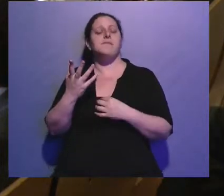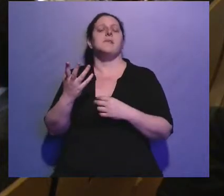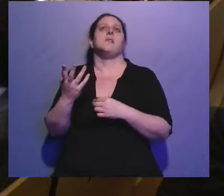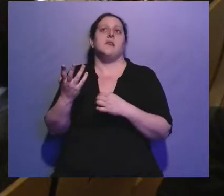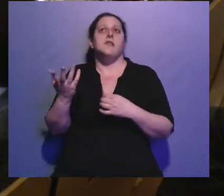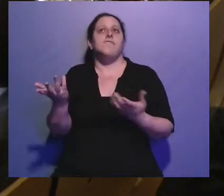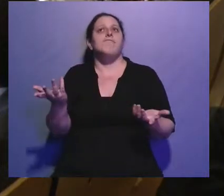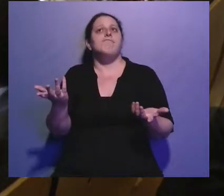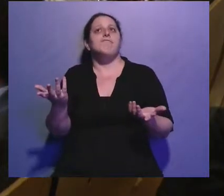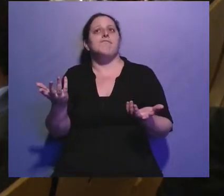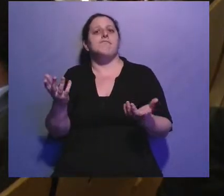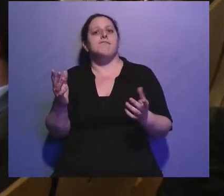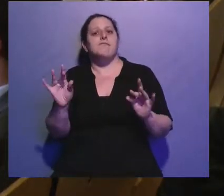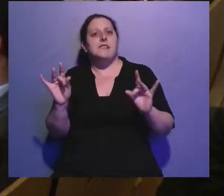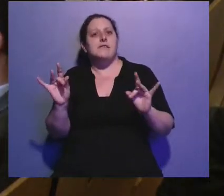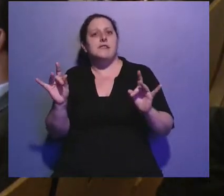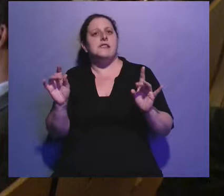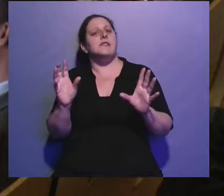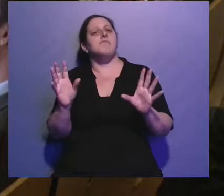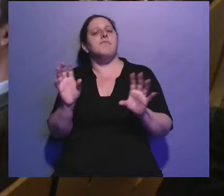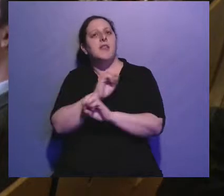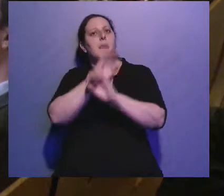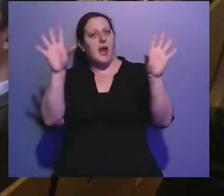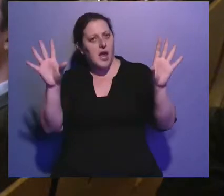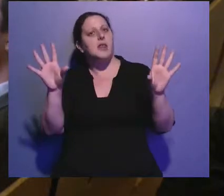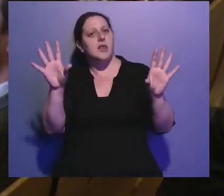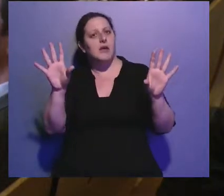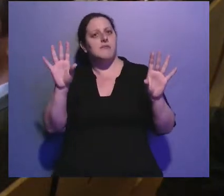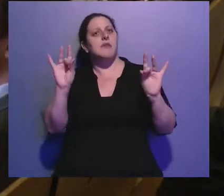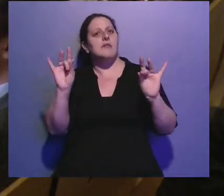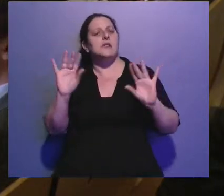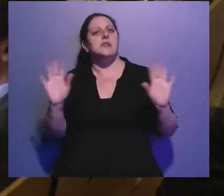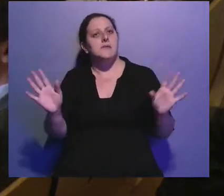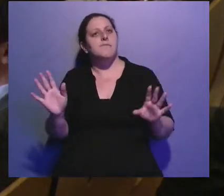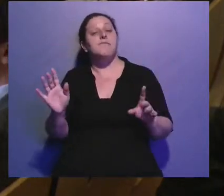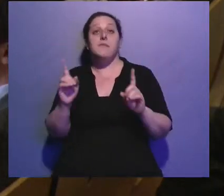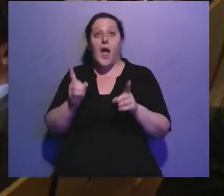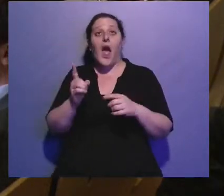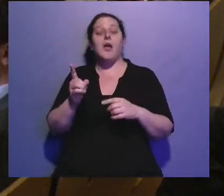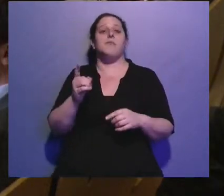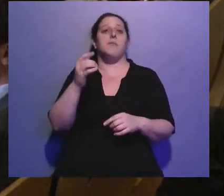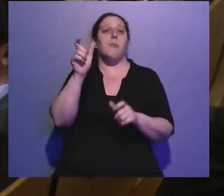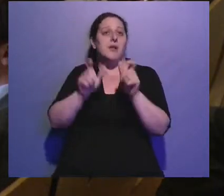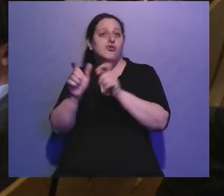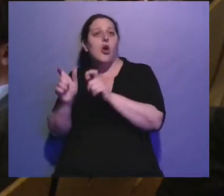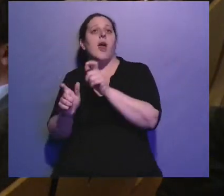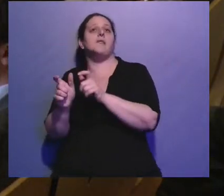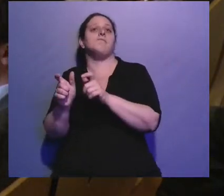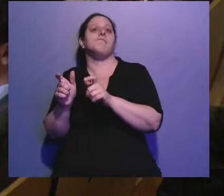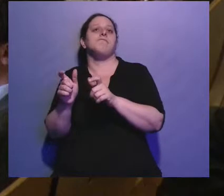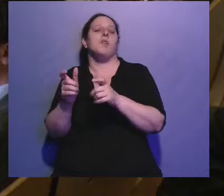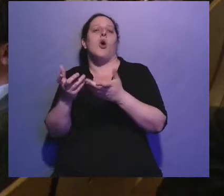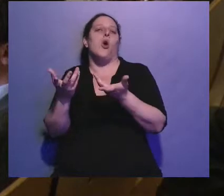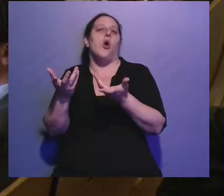truly reluctant to implementing open government and transparency processes. However, we do have